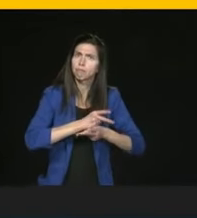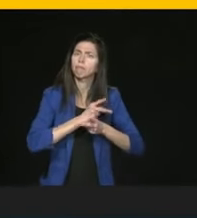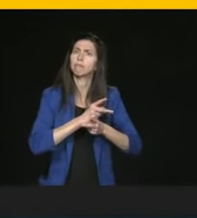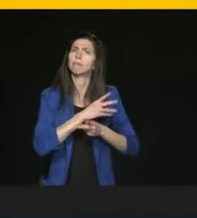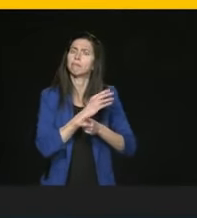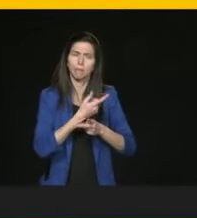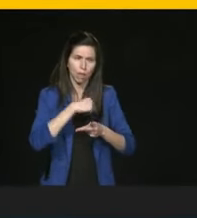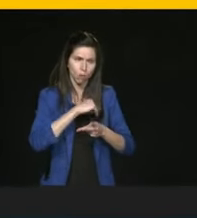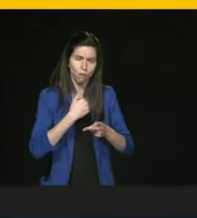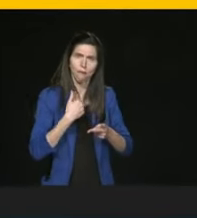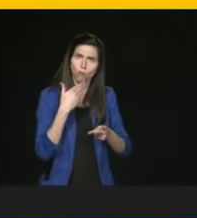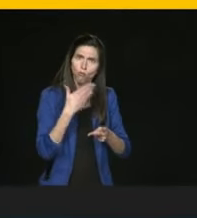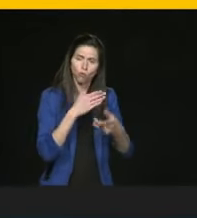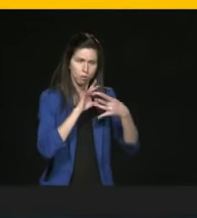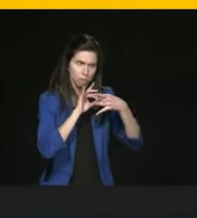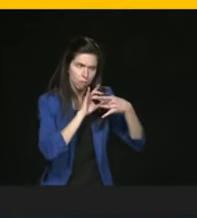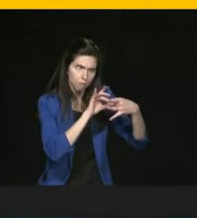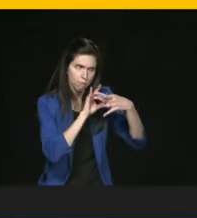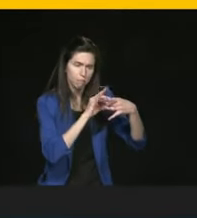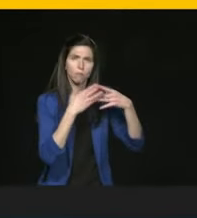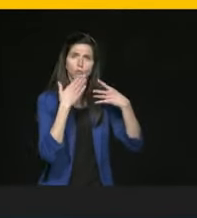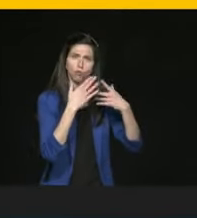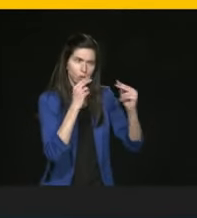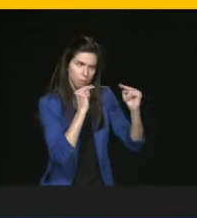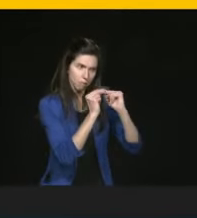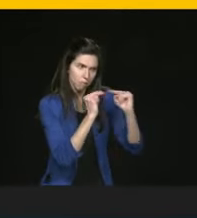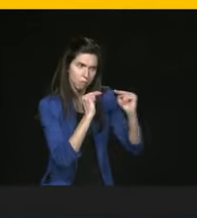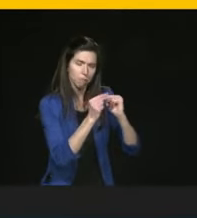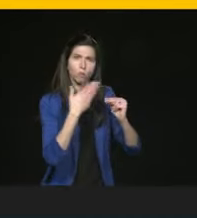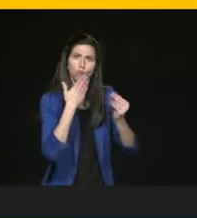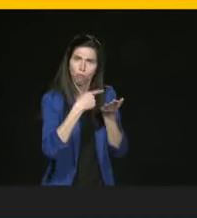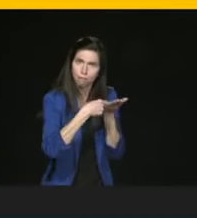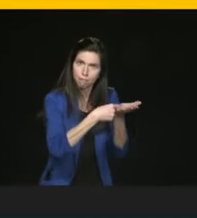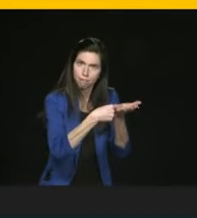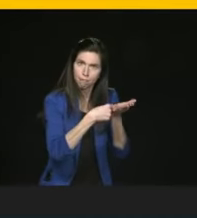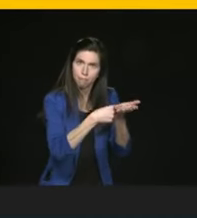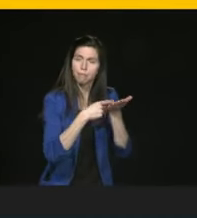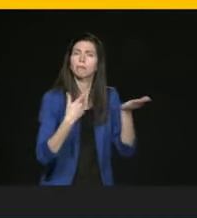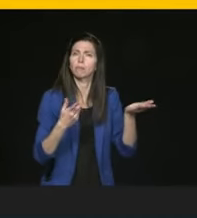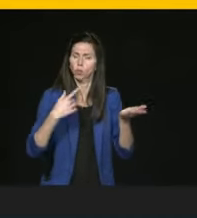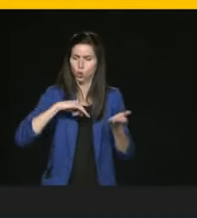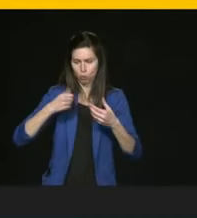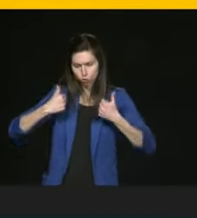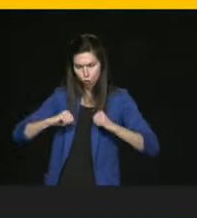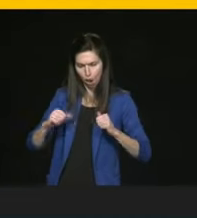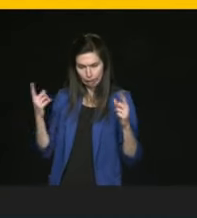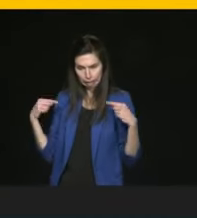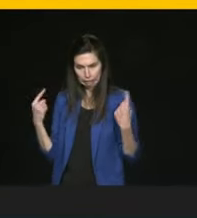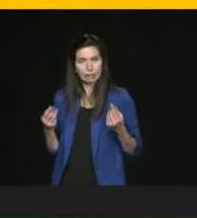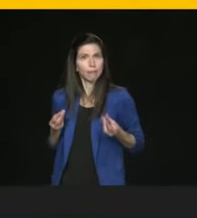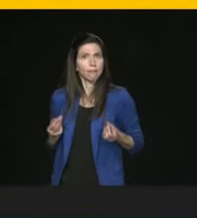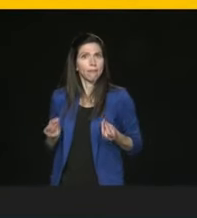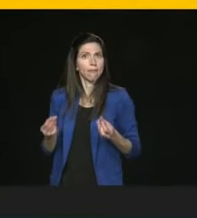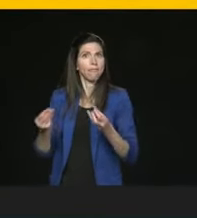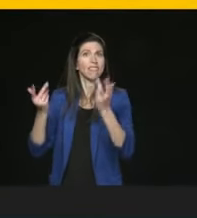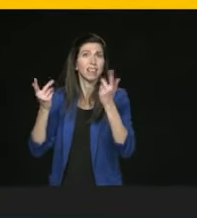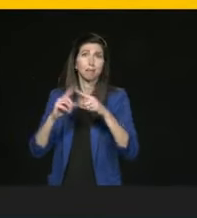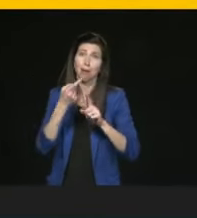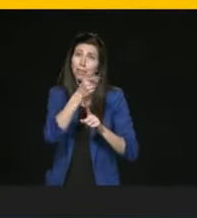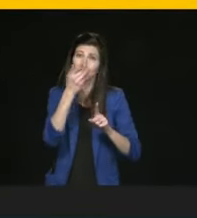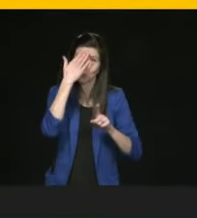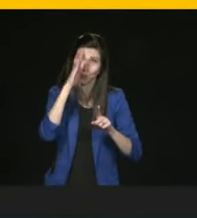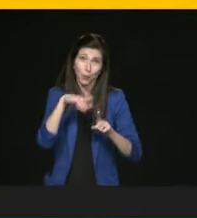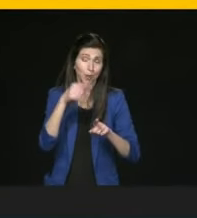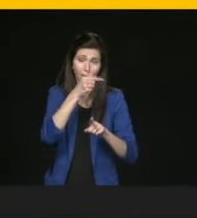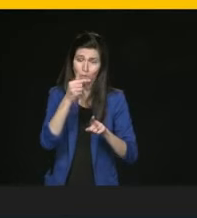right. We moved as quickly as we can, and knowing the machinery of government in respect of enacting